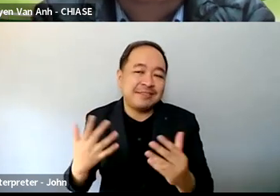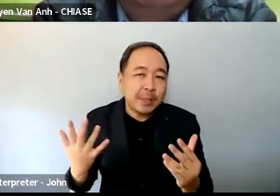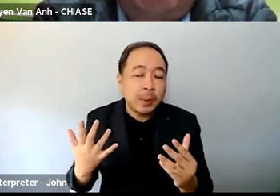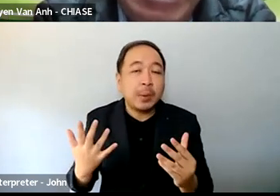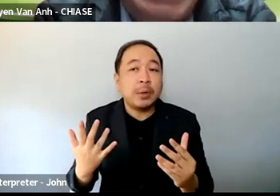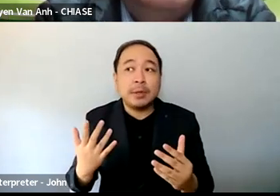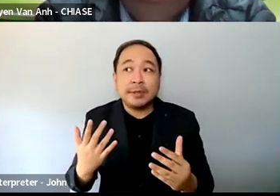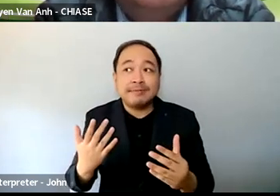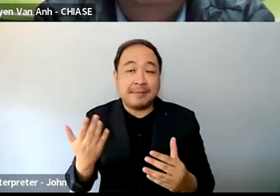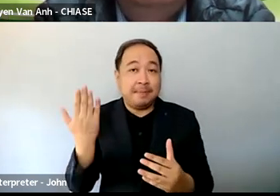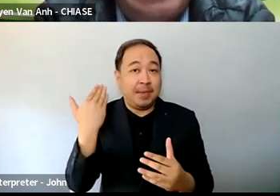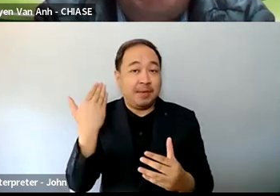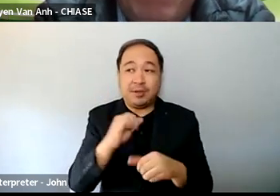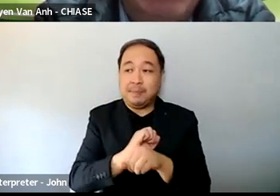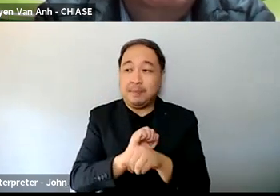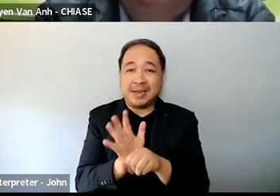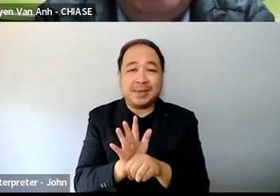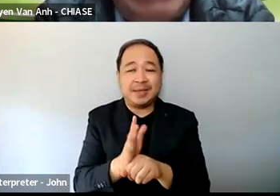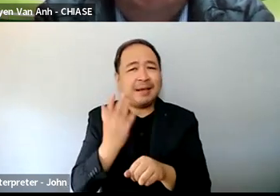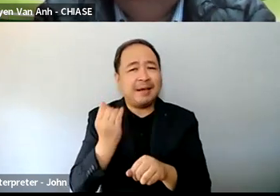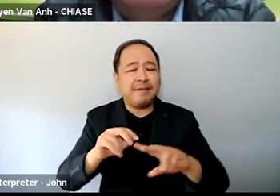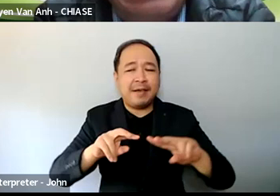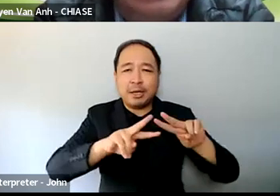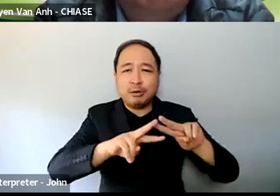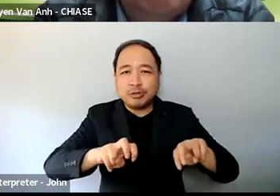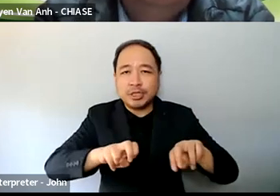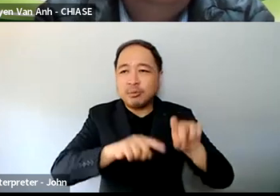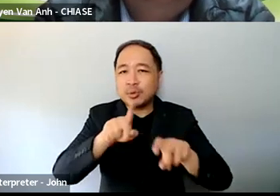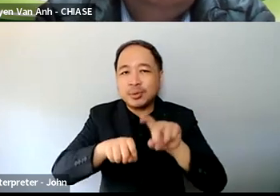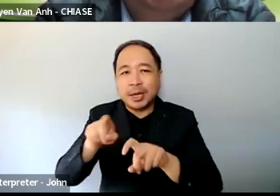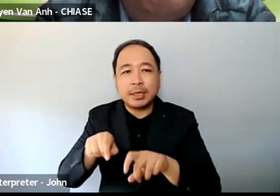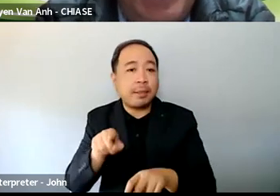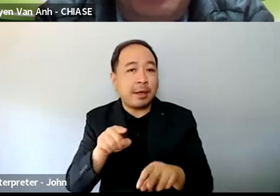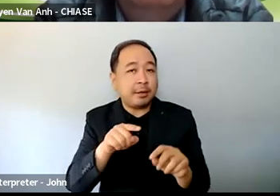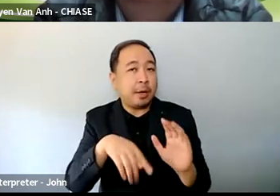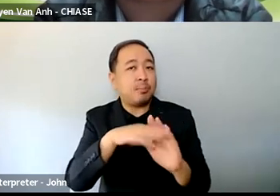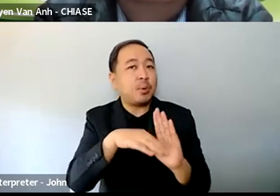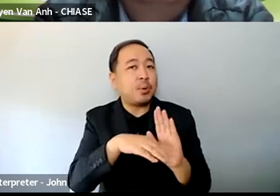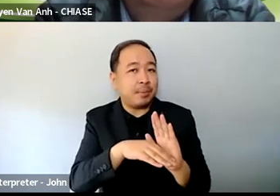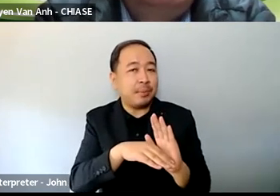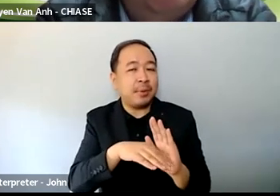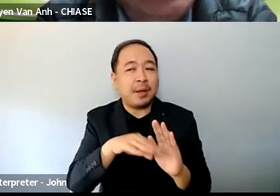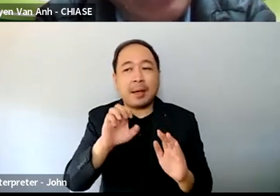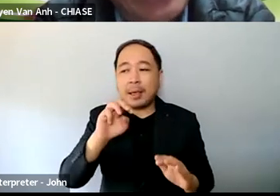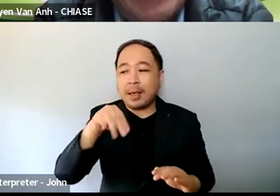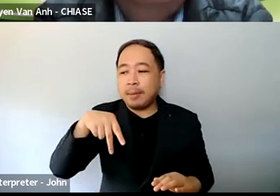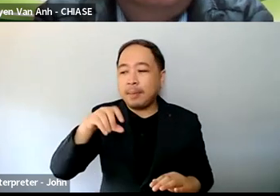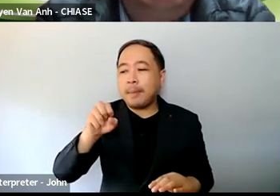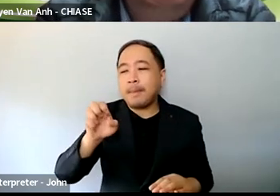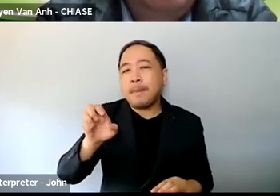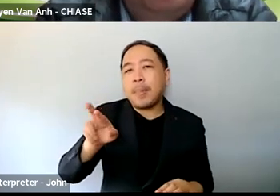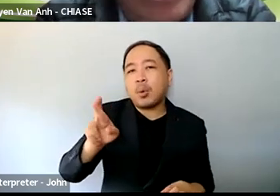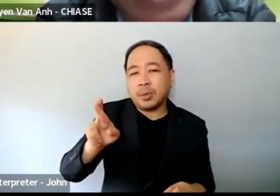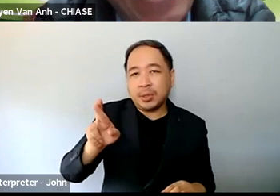and rely under the Empower program. We rely that more work for women, but when we